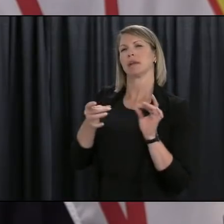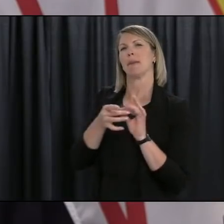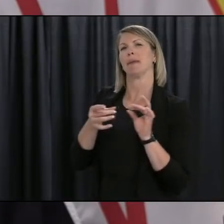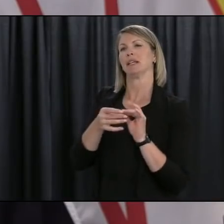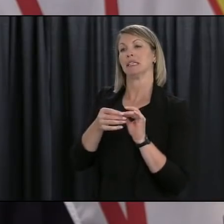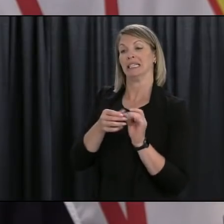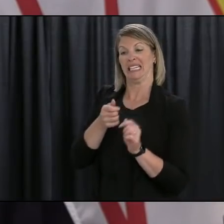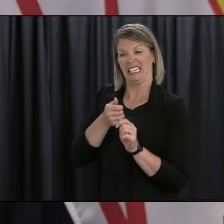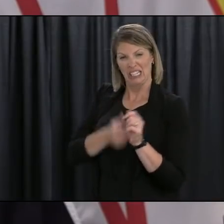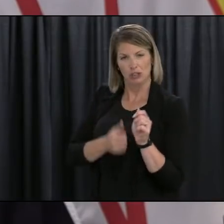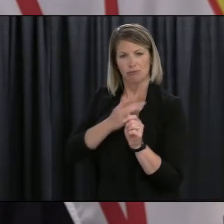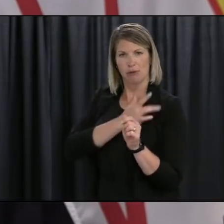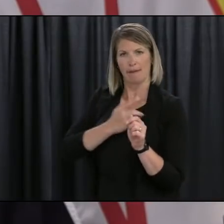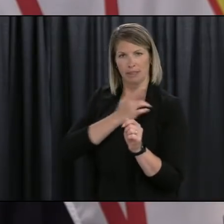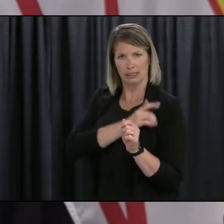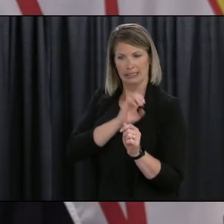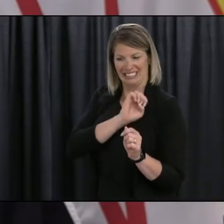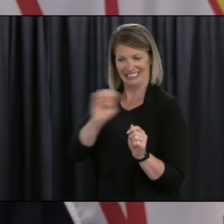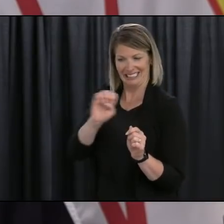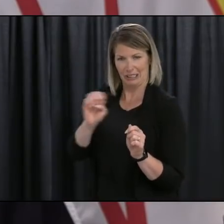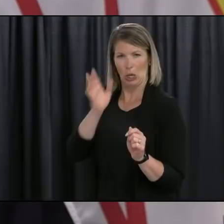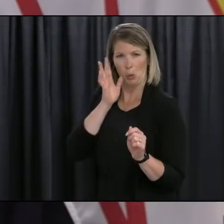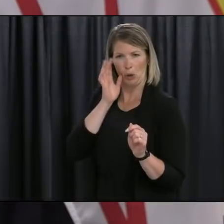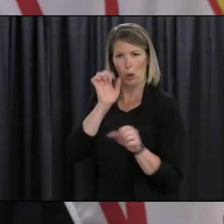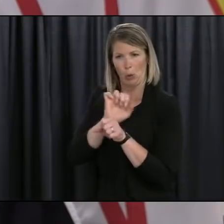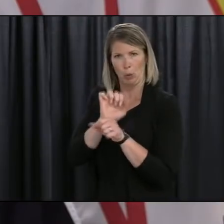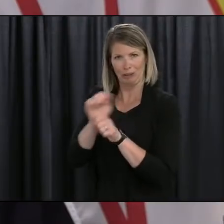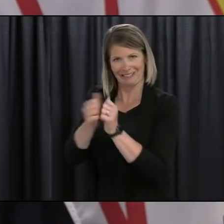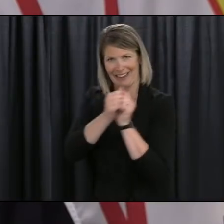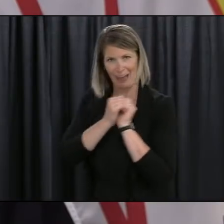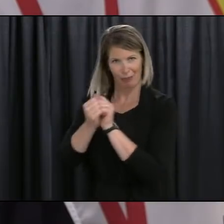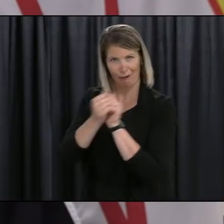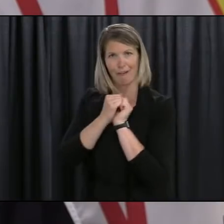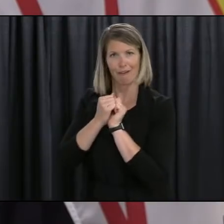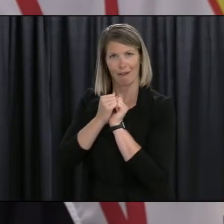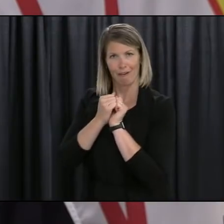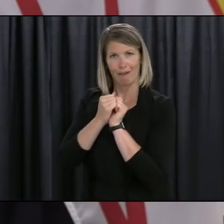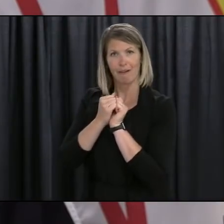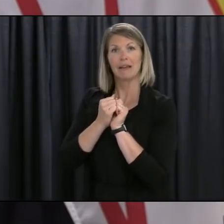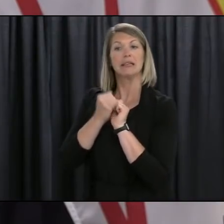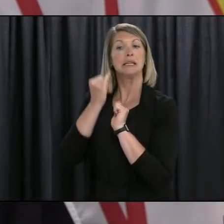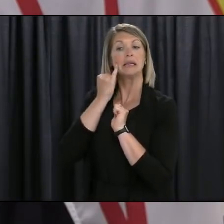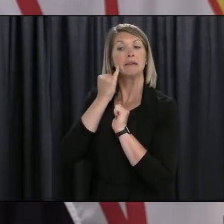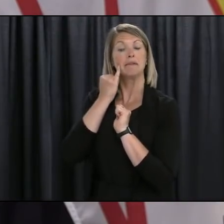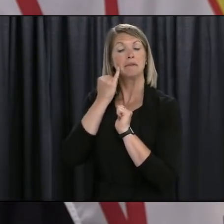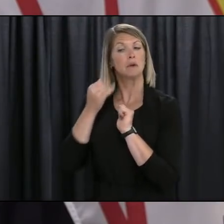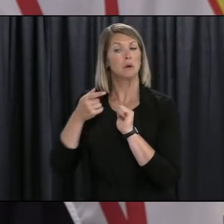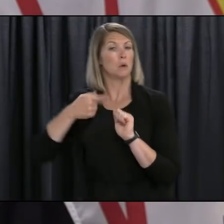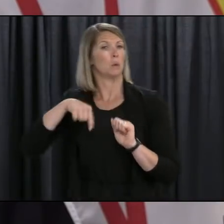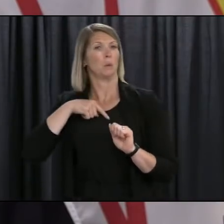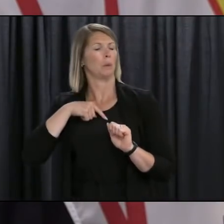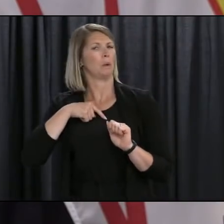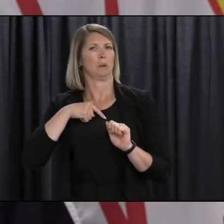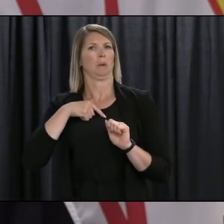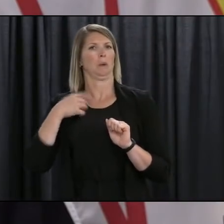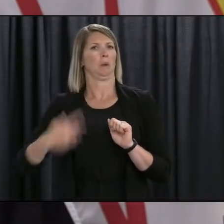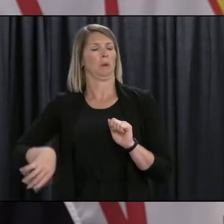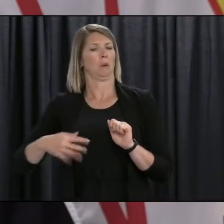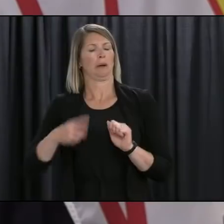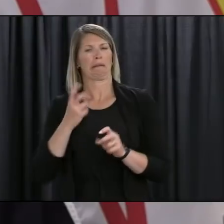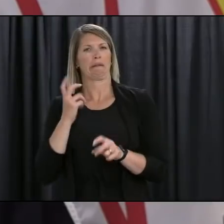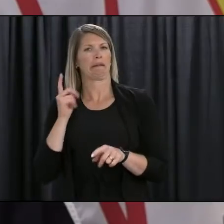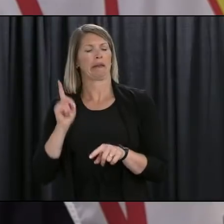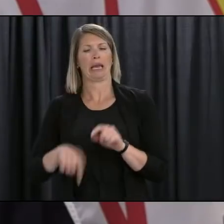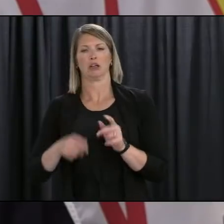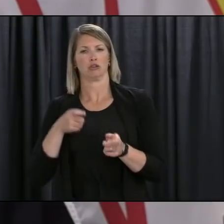adjust to public health safety. And so, therefore, if we ever find ourselves in a situation that we would, through a decision that would have